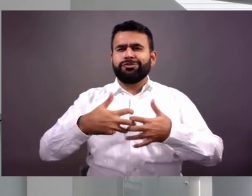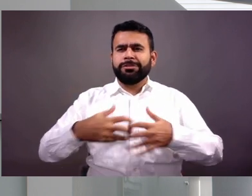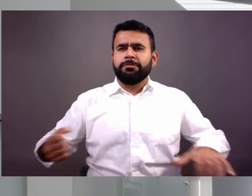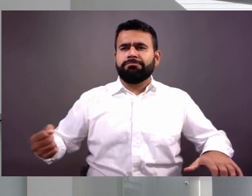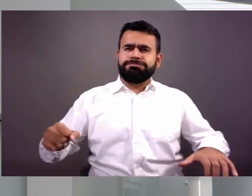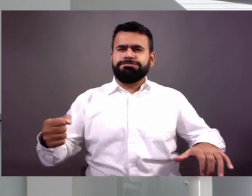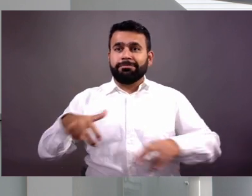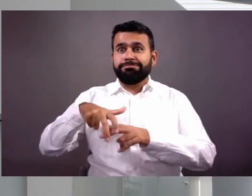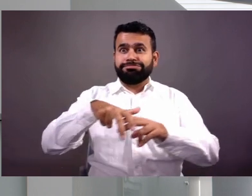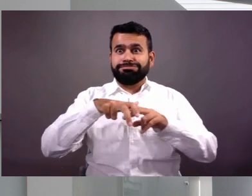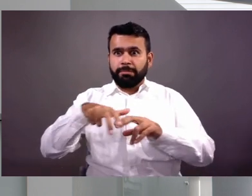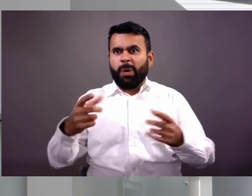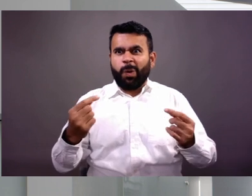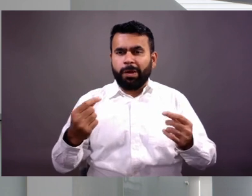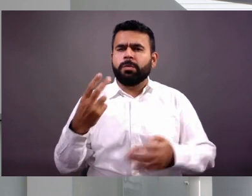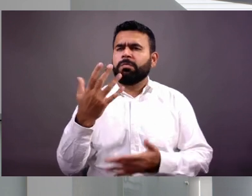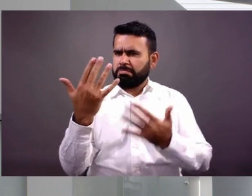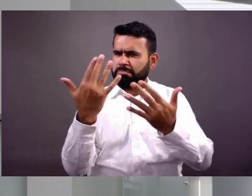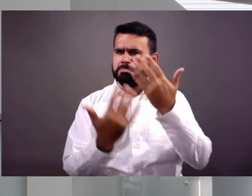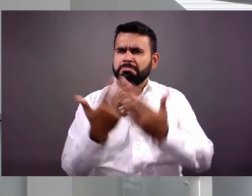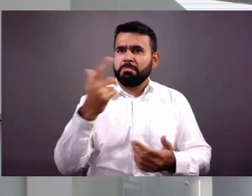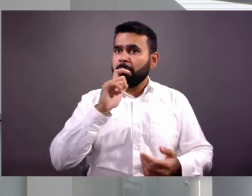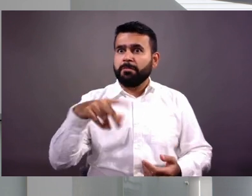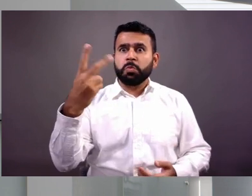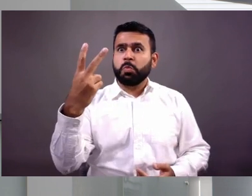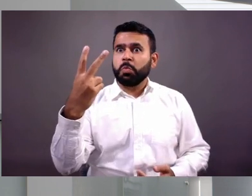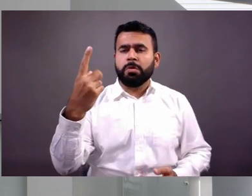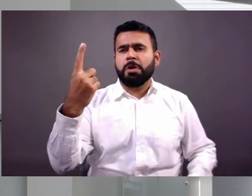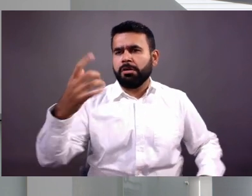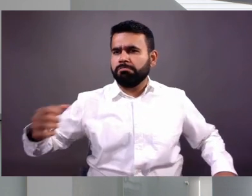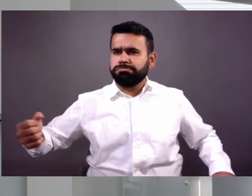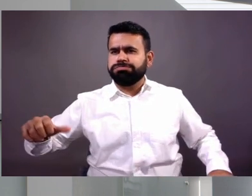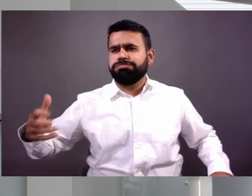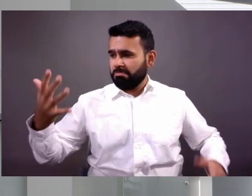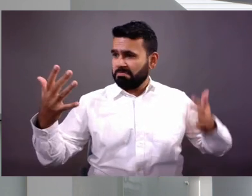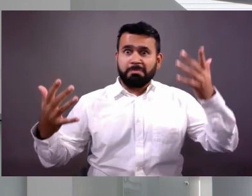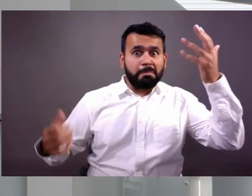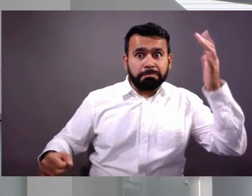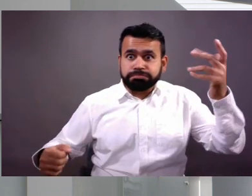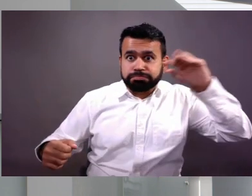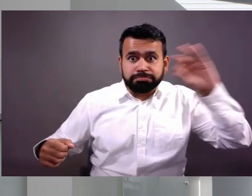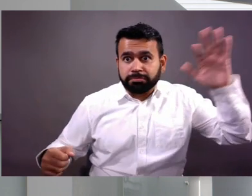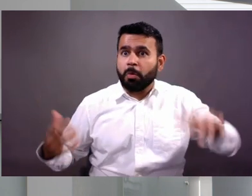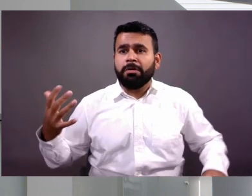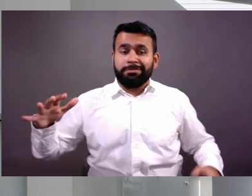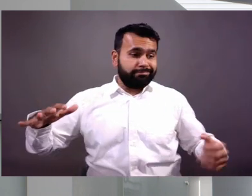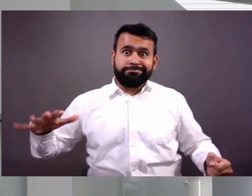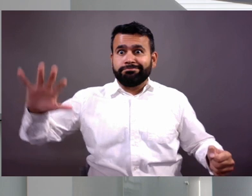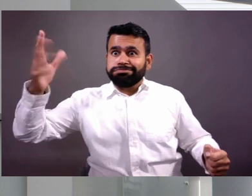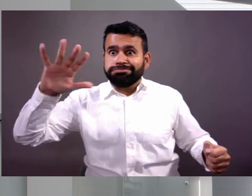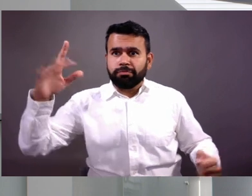chair, you can just do it with one arm. So those are my options. Feel free to translate however it works in your body. Thank